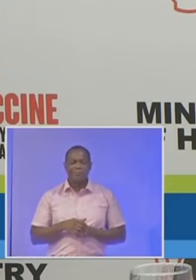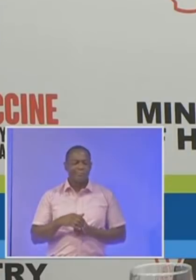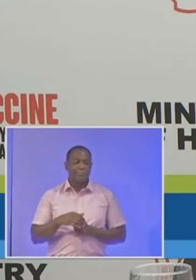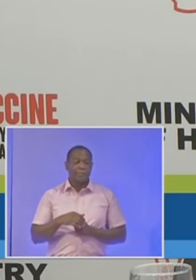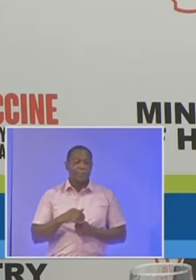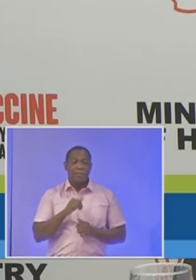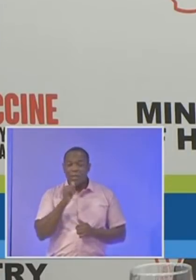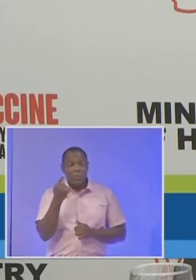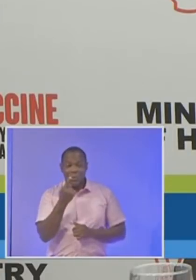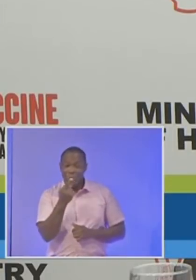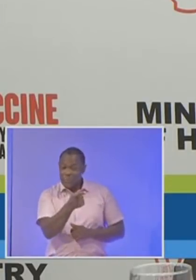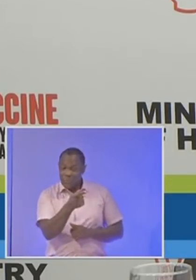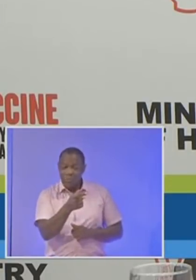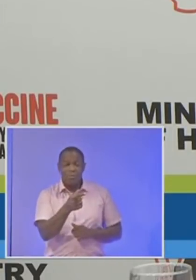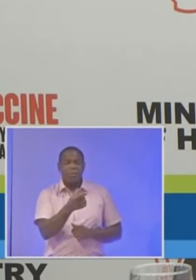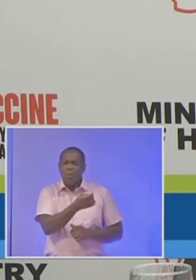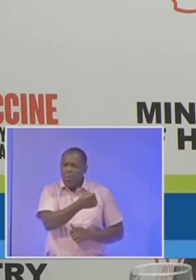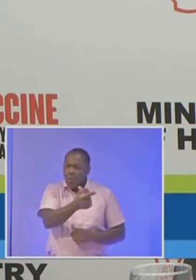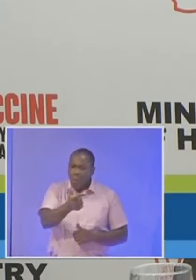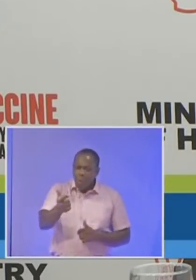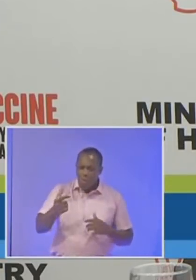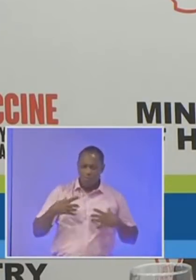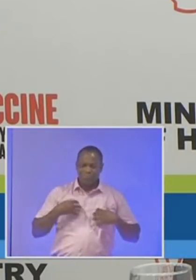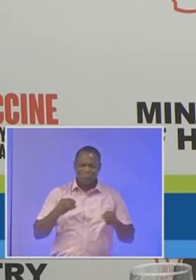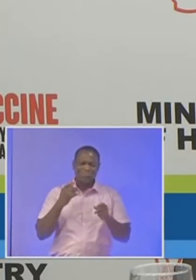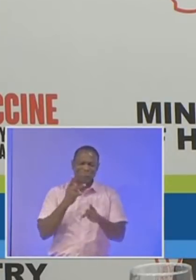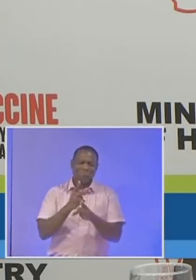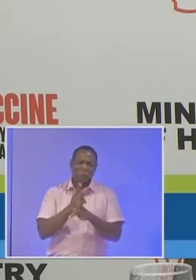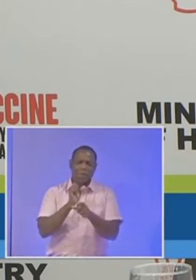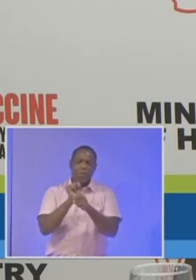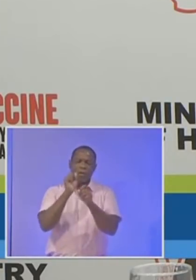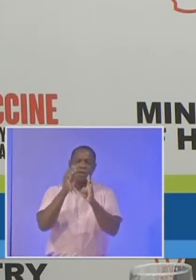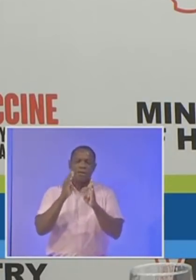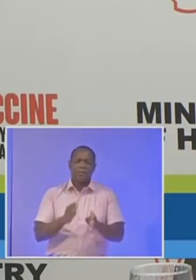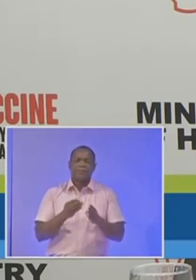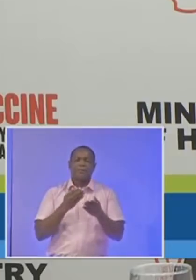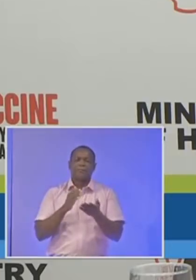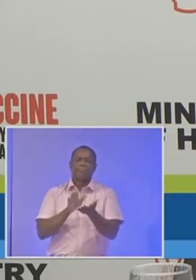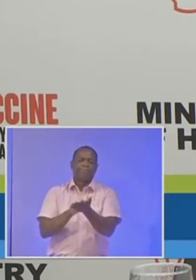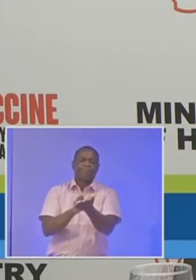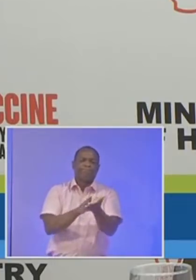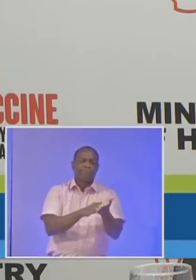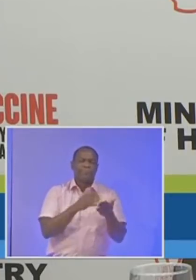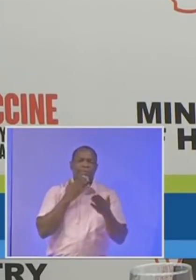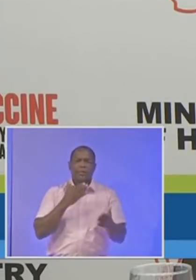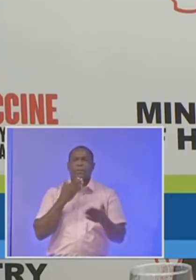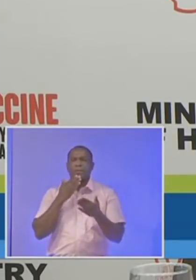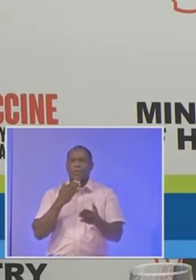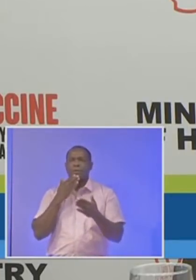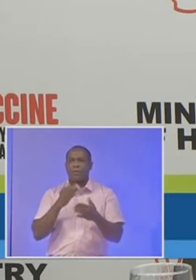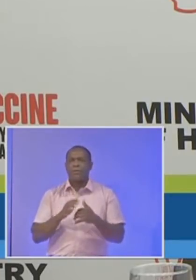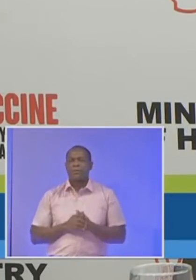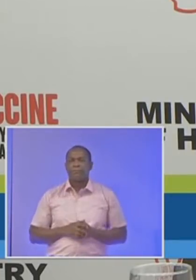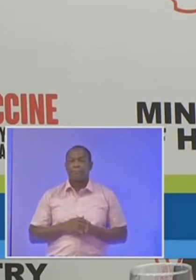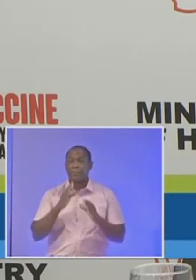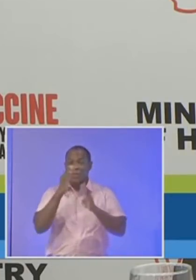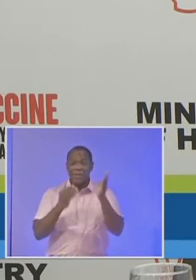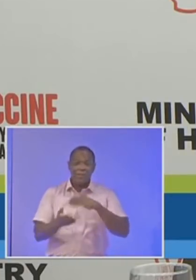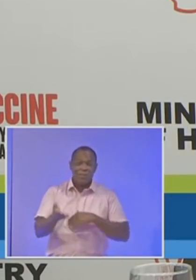workers. Thank you very, very much. Ladies and gentlemen of the media, good morning.